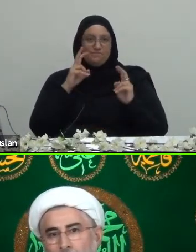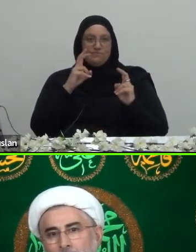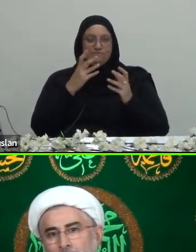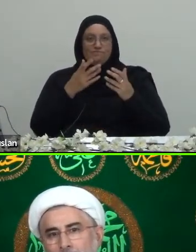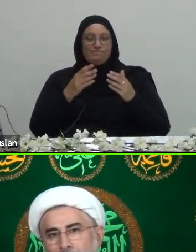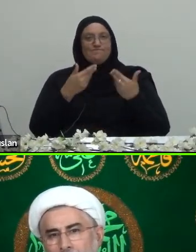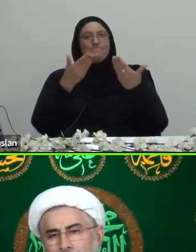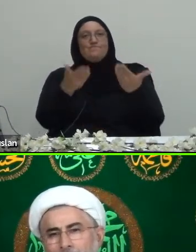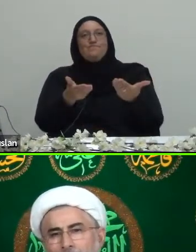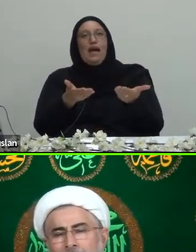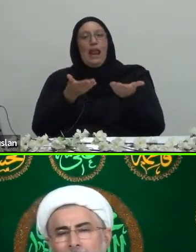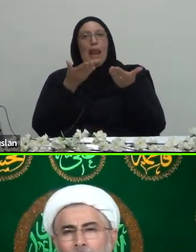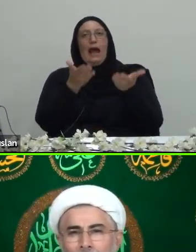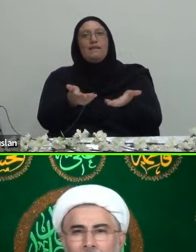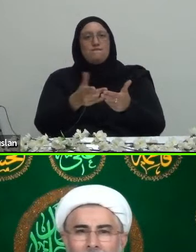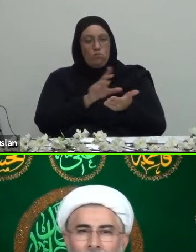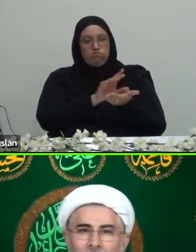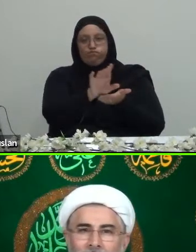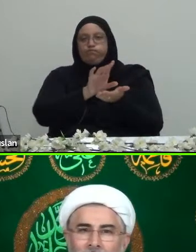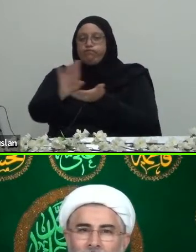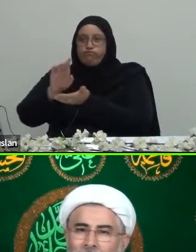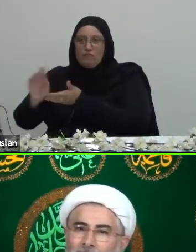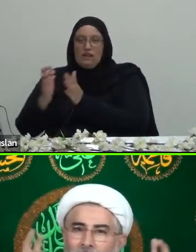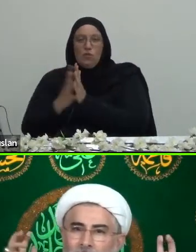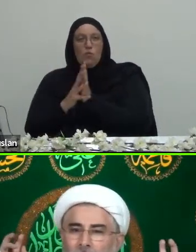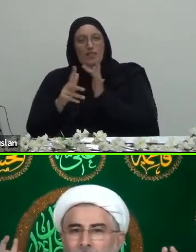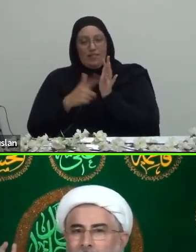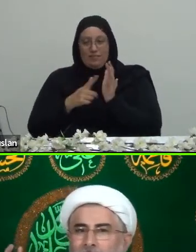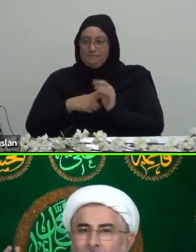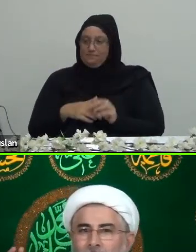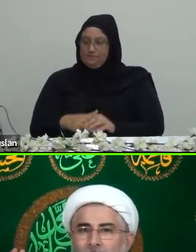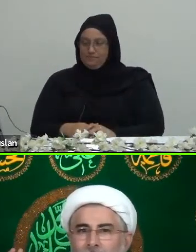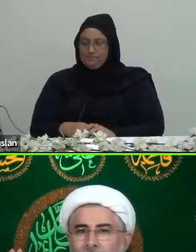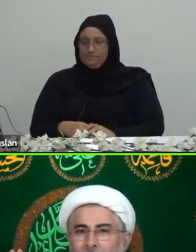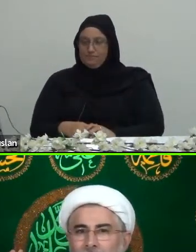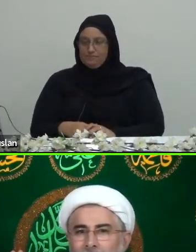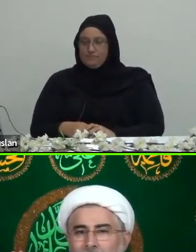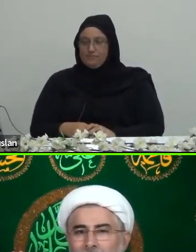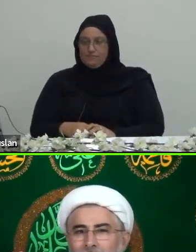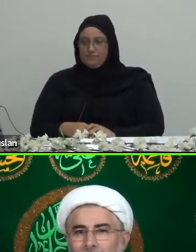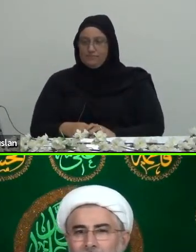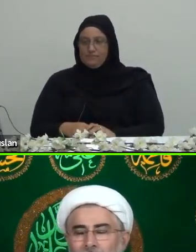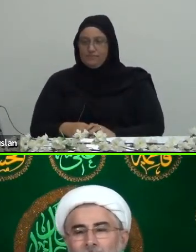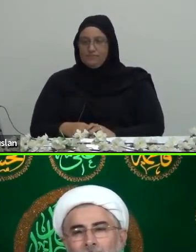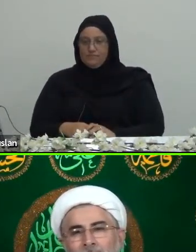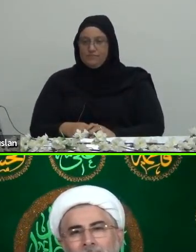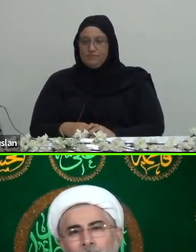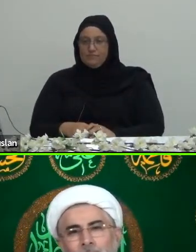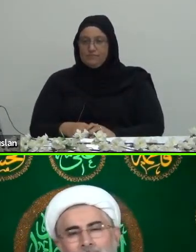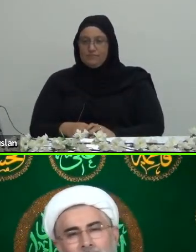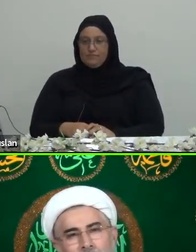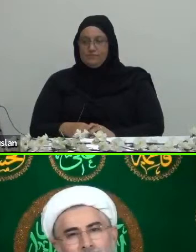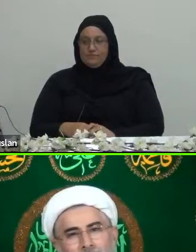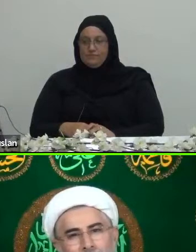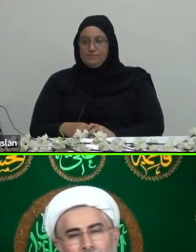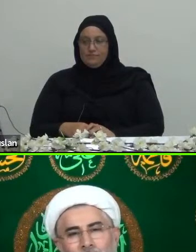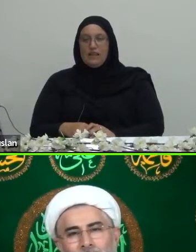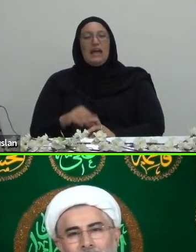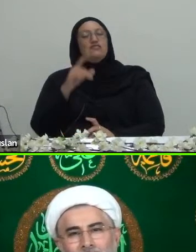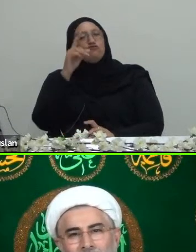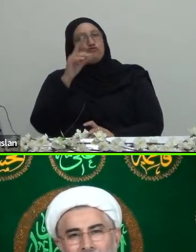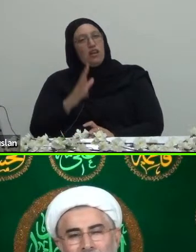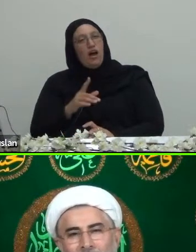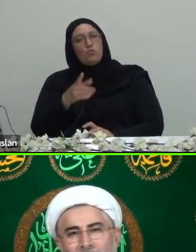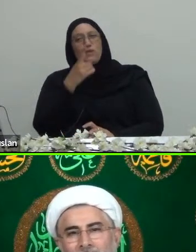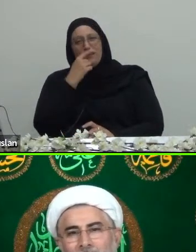and supposed to be on the table. But I doubt it if this is on a very technical term. But inshallah,